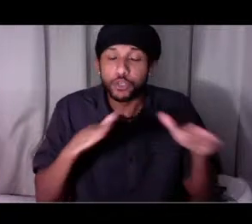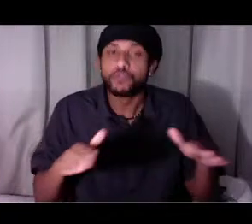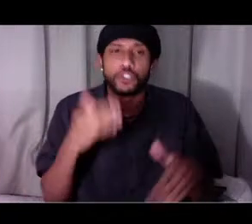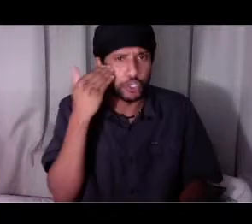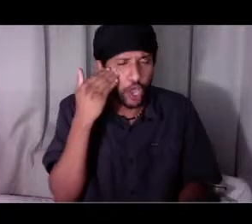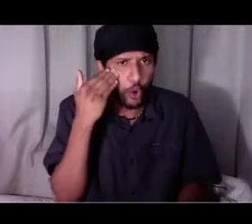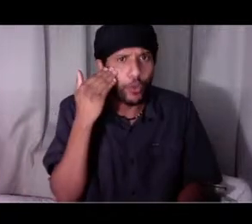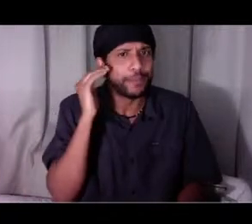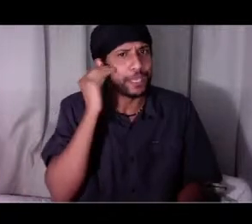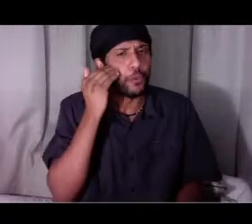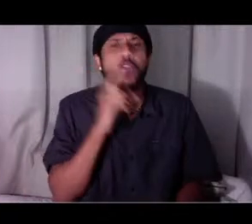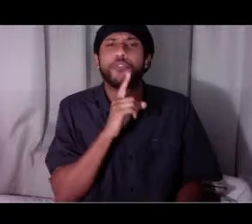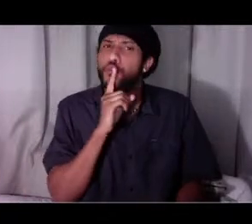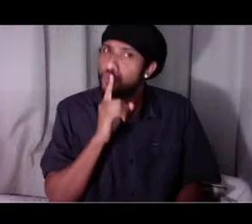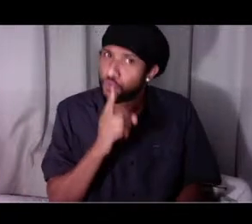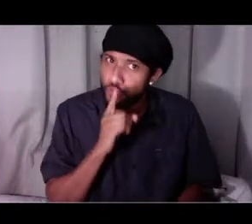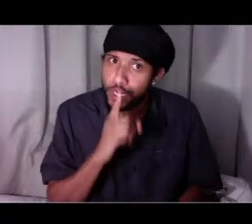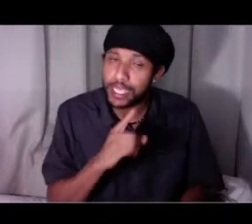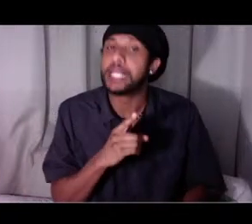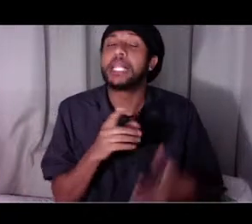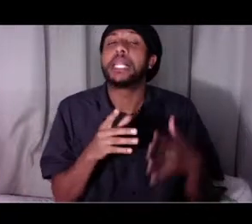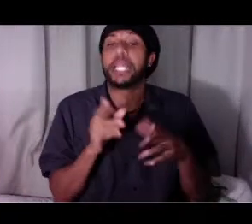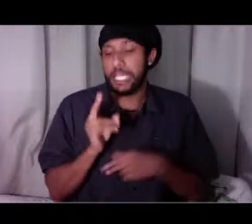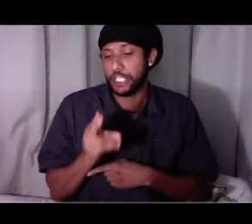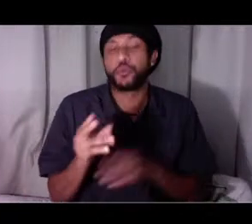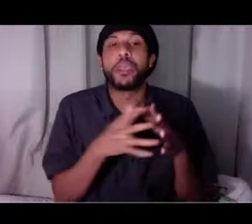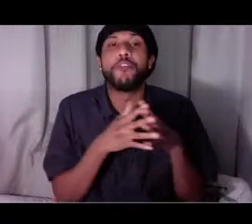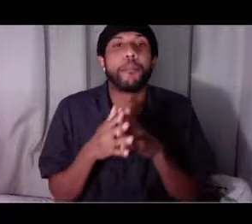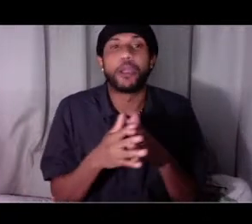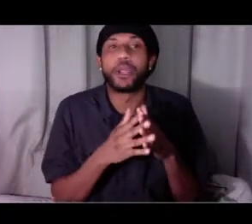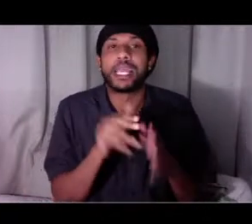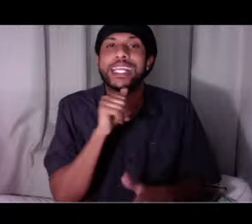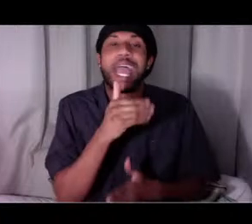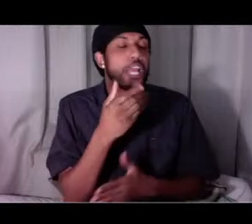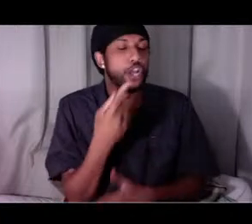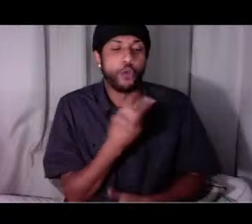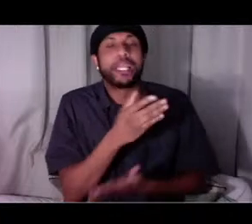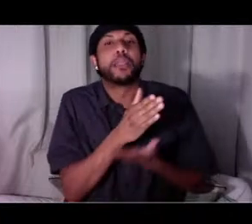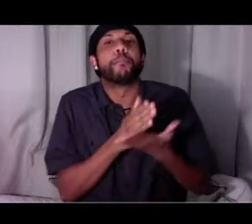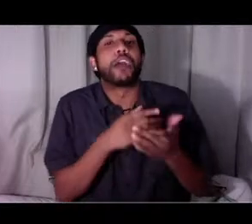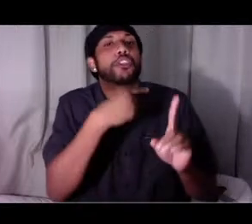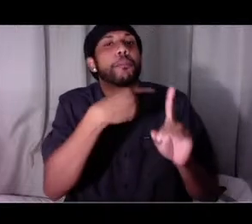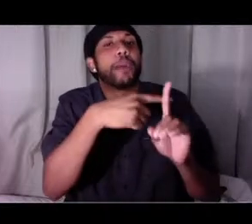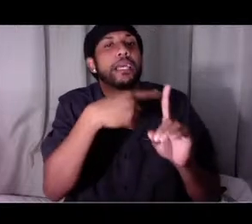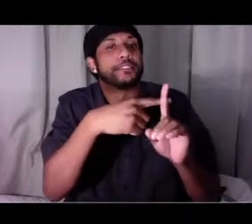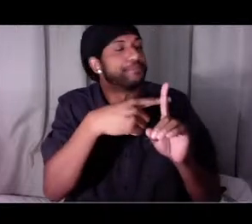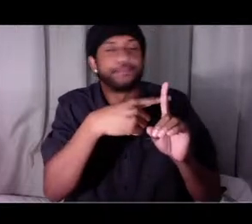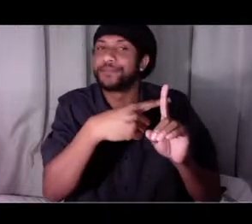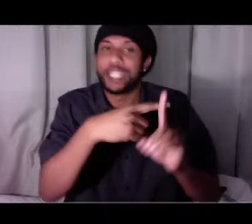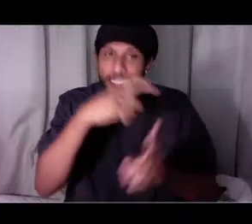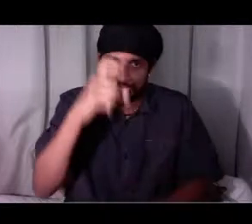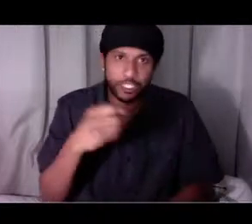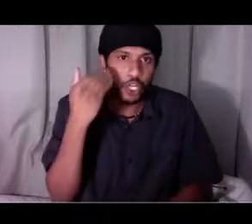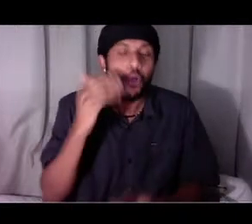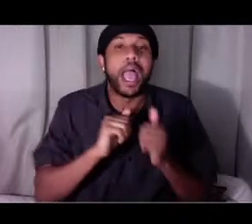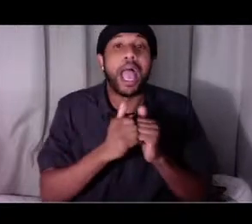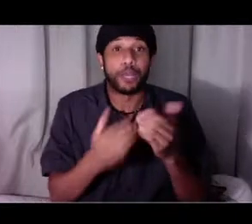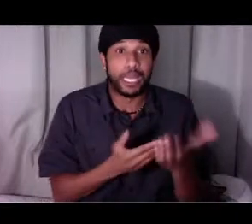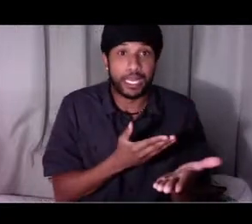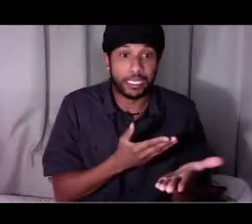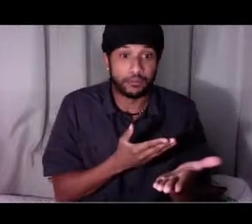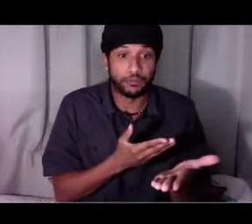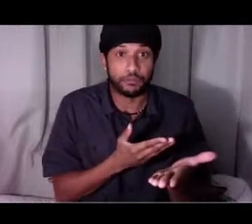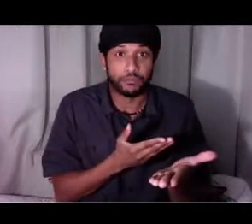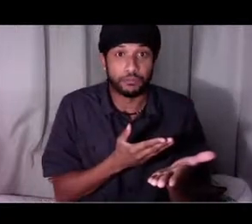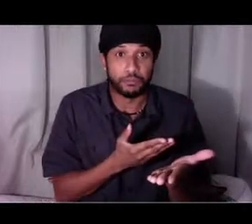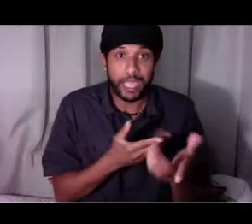true history of America as a whole not just the parts you want them to know they they all need to know how it came about how did everyone get